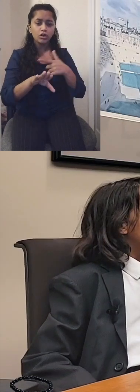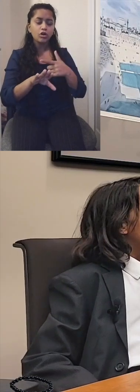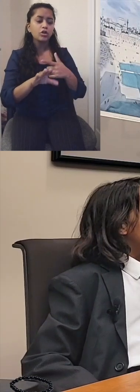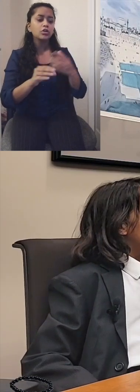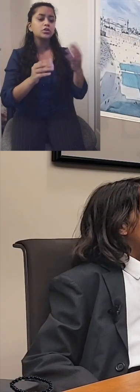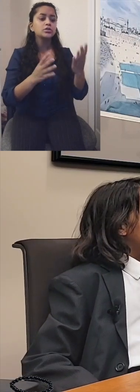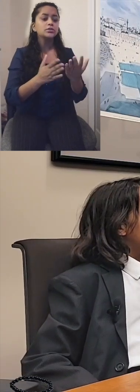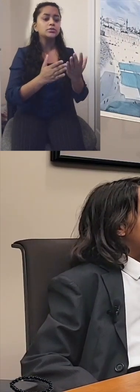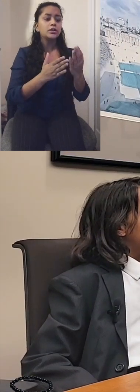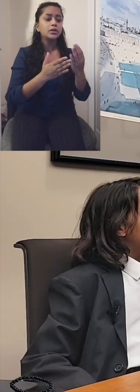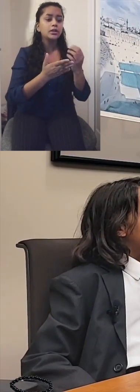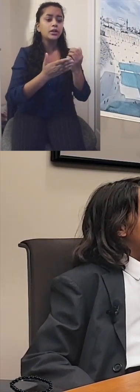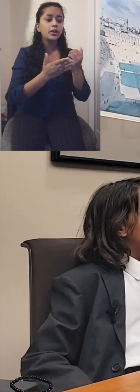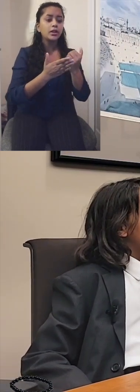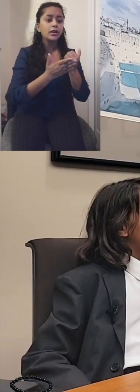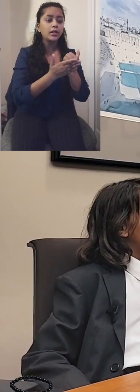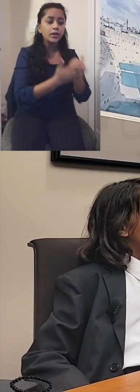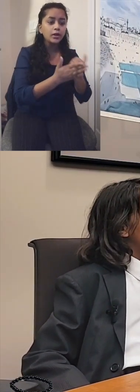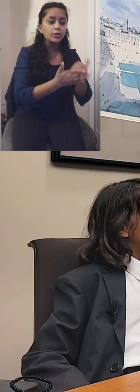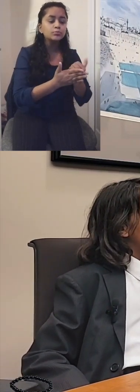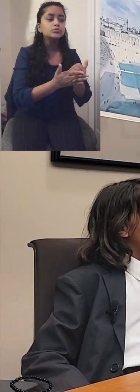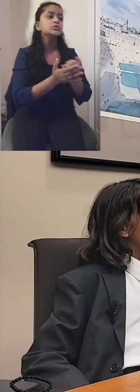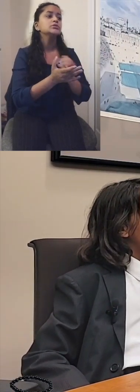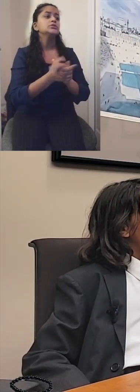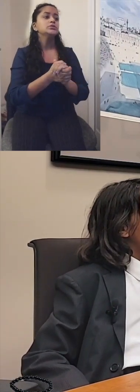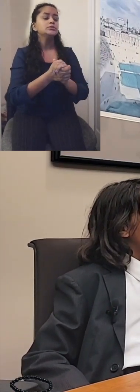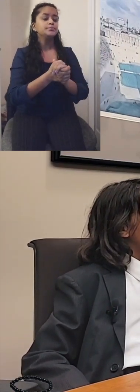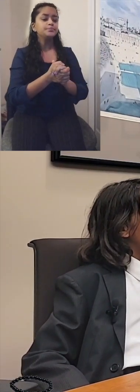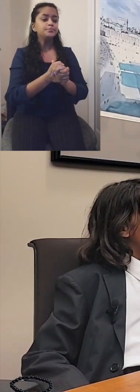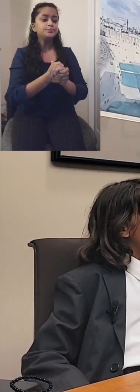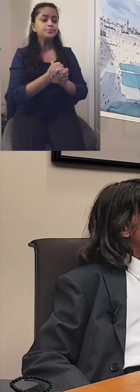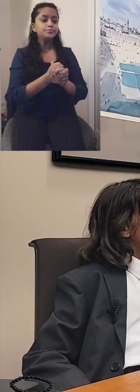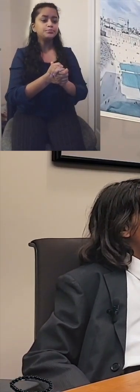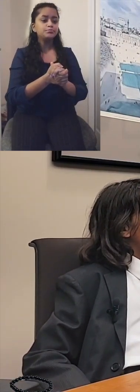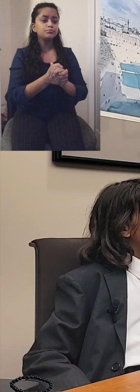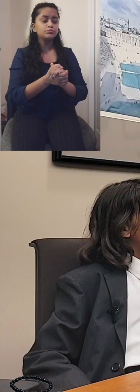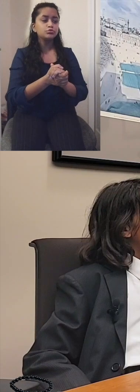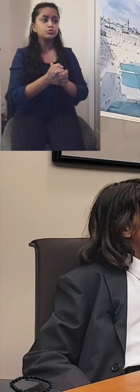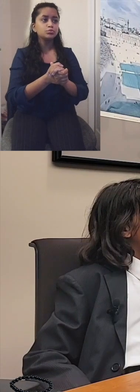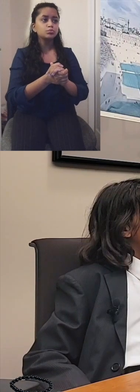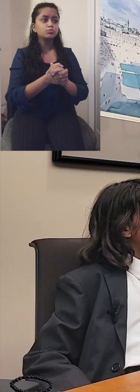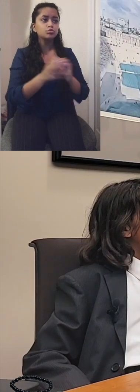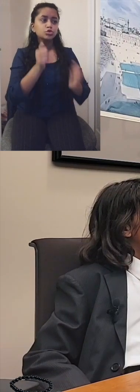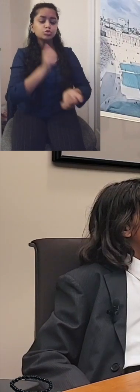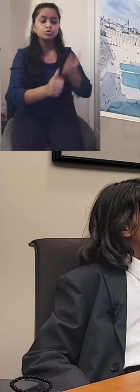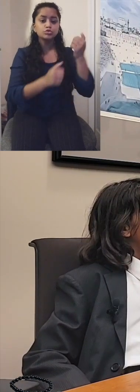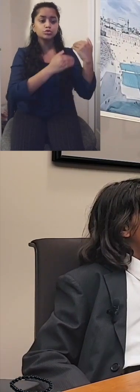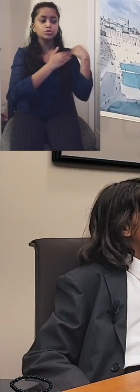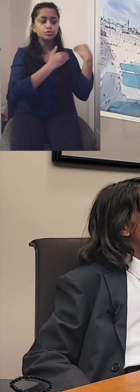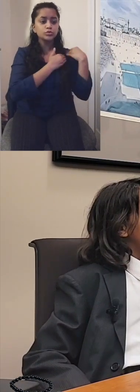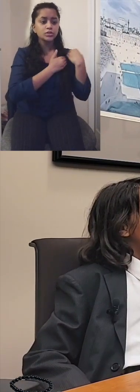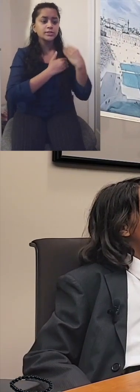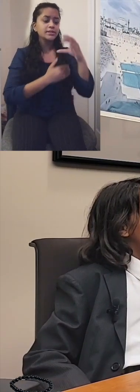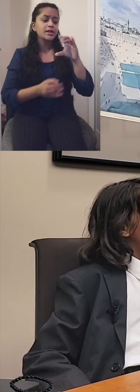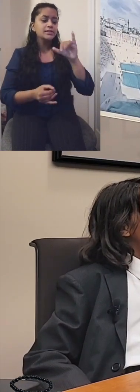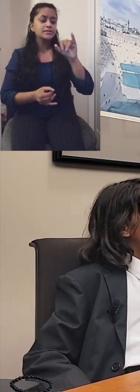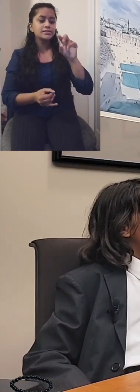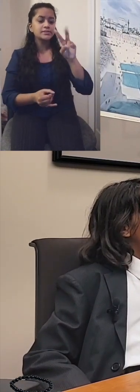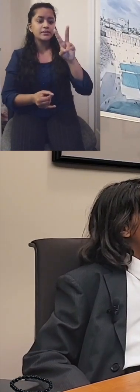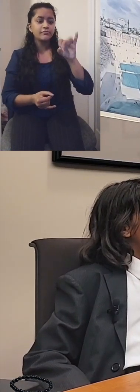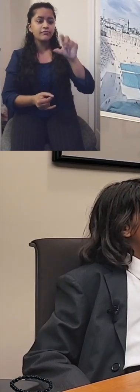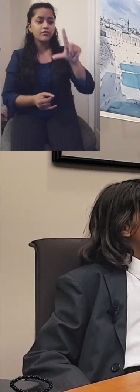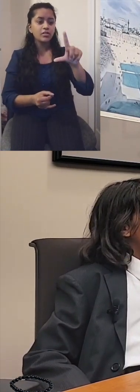provides quite a lot of continuity. And the deputy governor also is primarily responsible for the